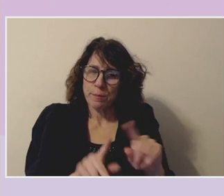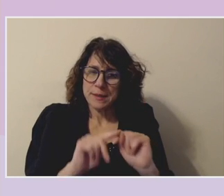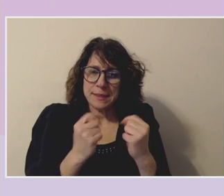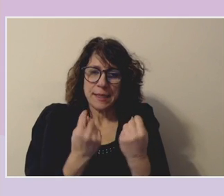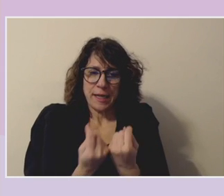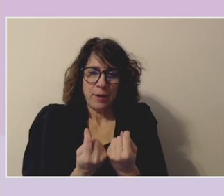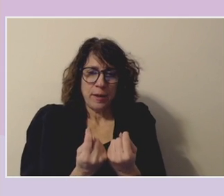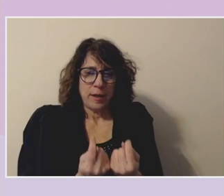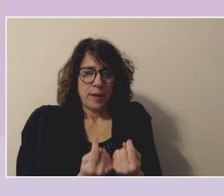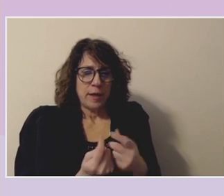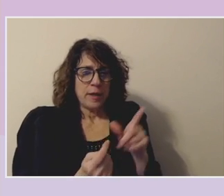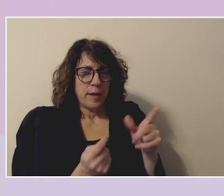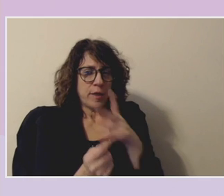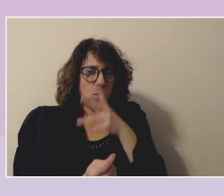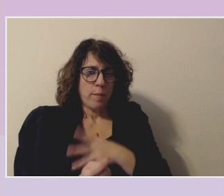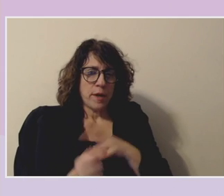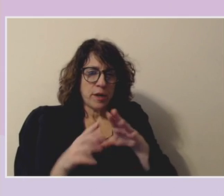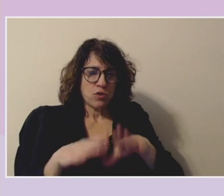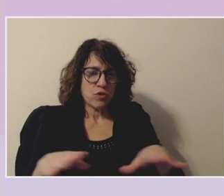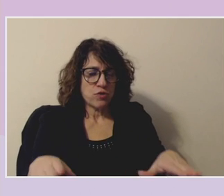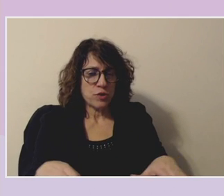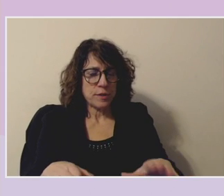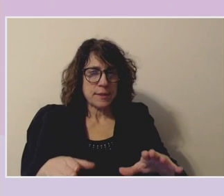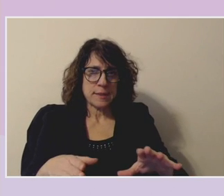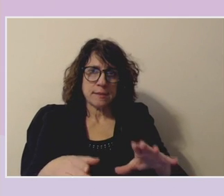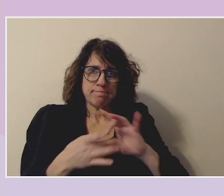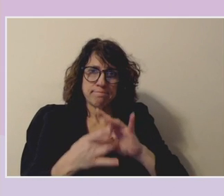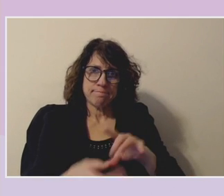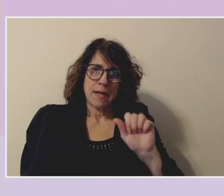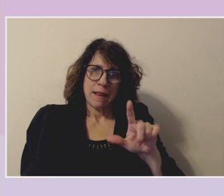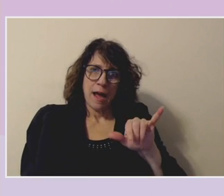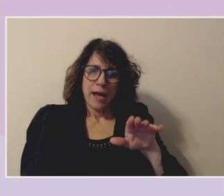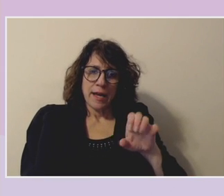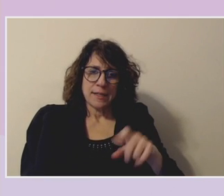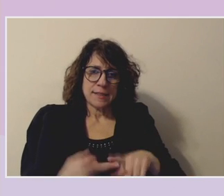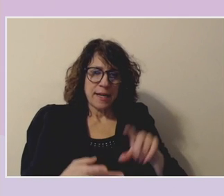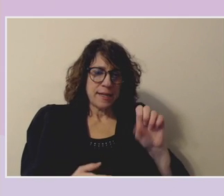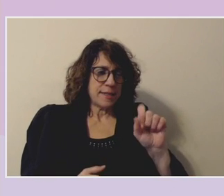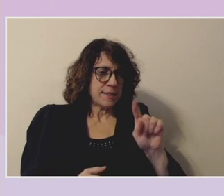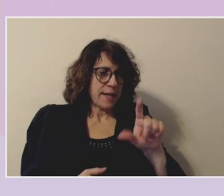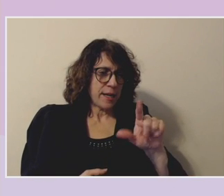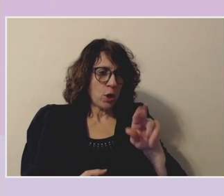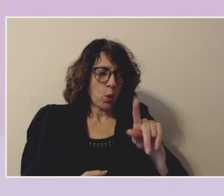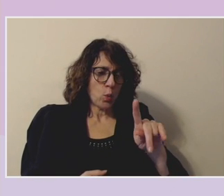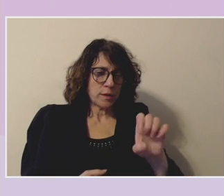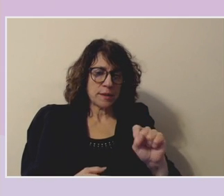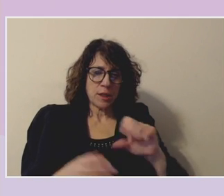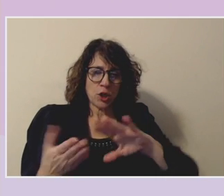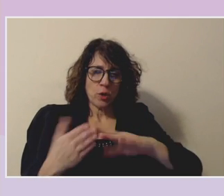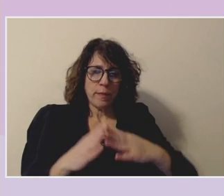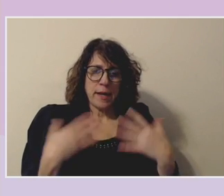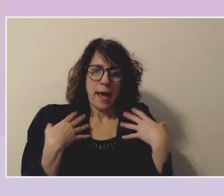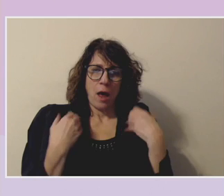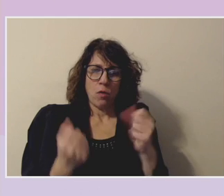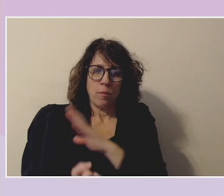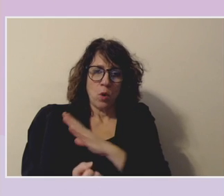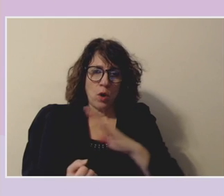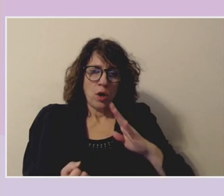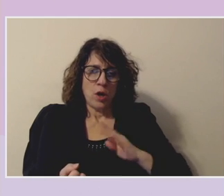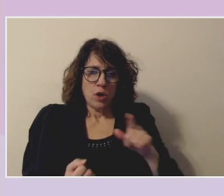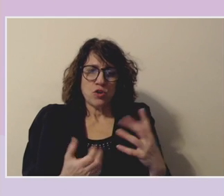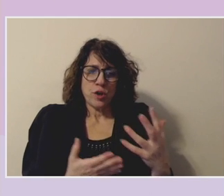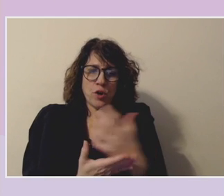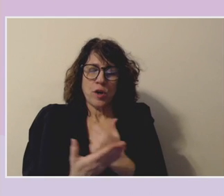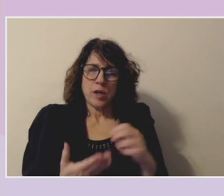Alliance, and the St. Luke's Community Health Board. Mrs. Roberts earned a Bachelor of Arts degree in Elementary Ed